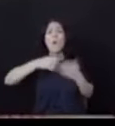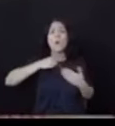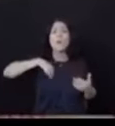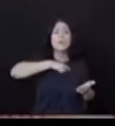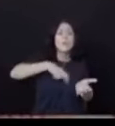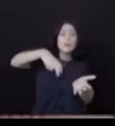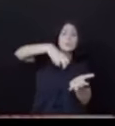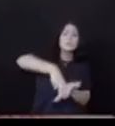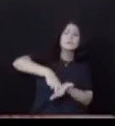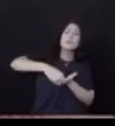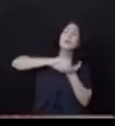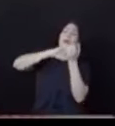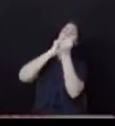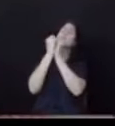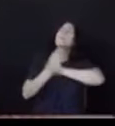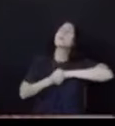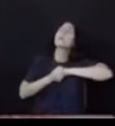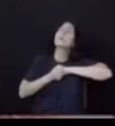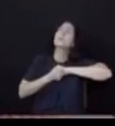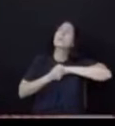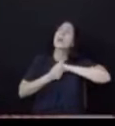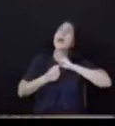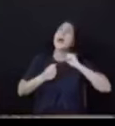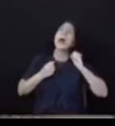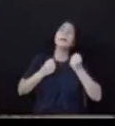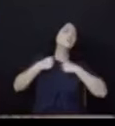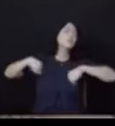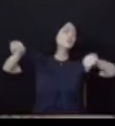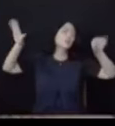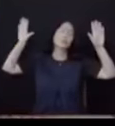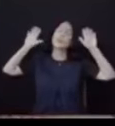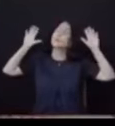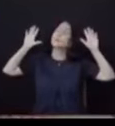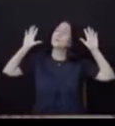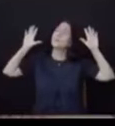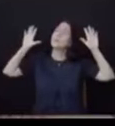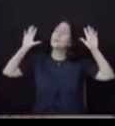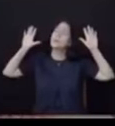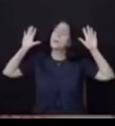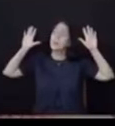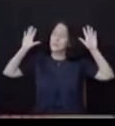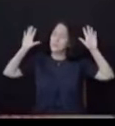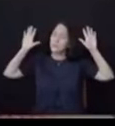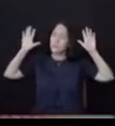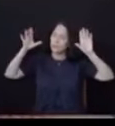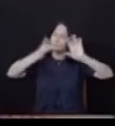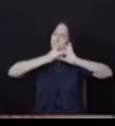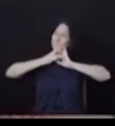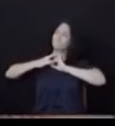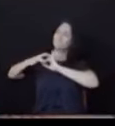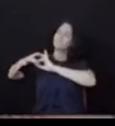repentance and surrender in the unity